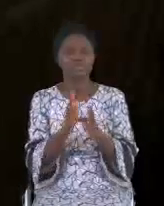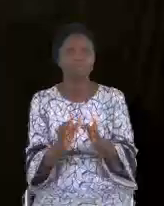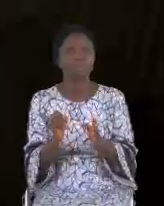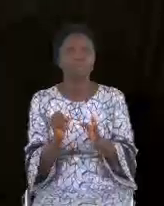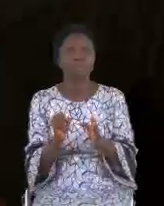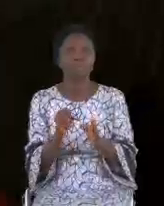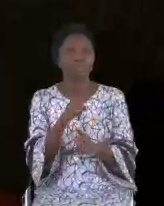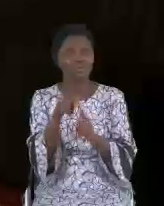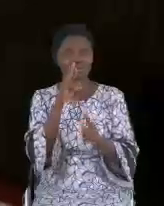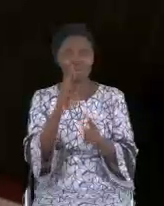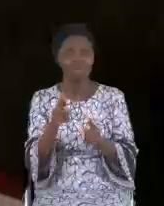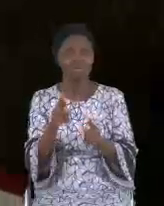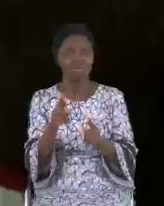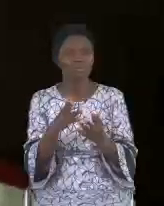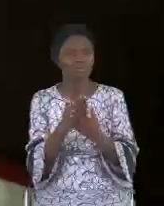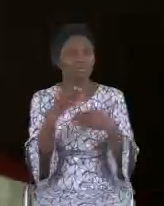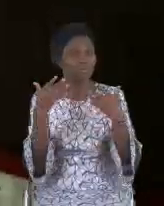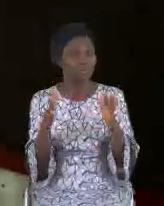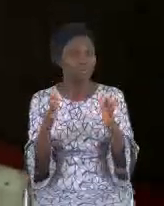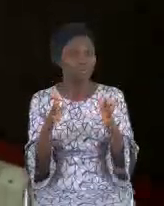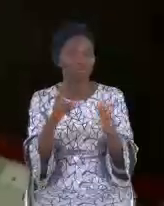you wave your hand at me here.